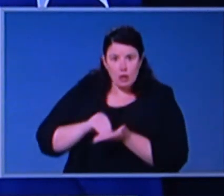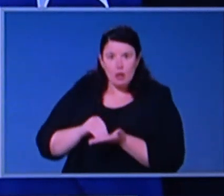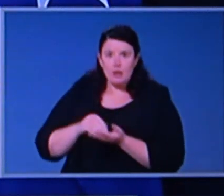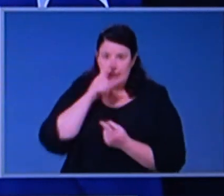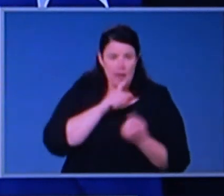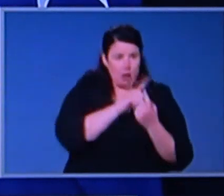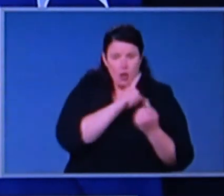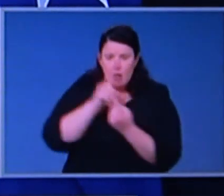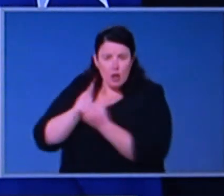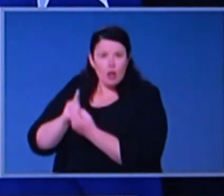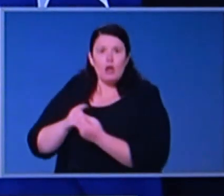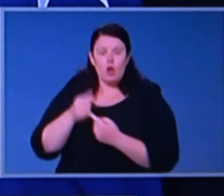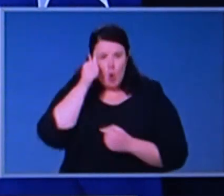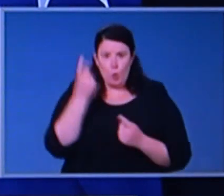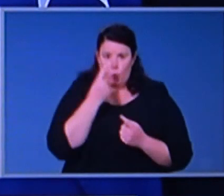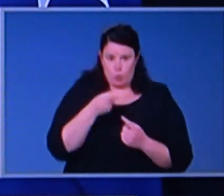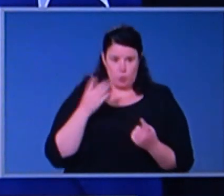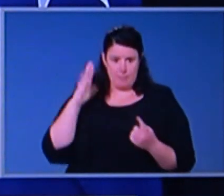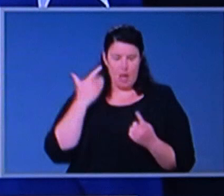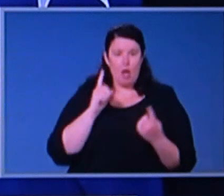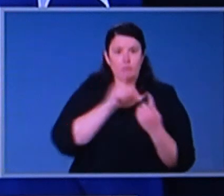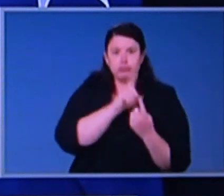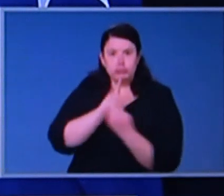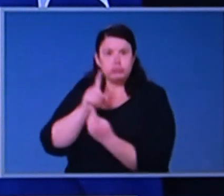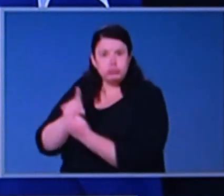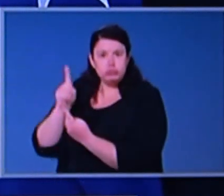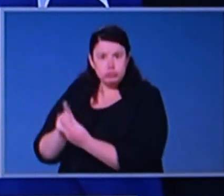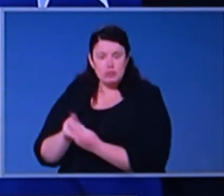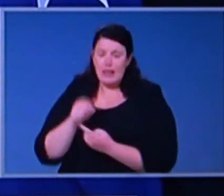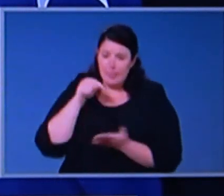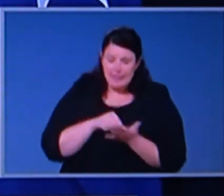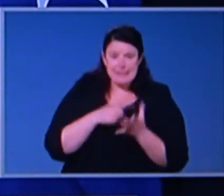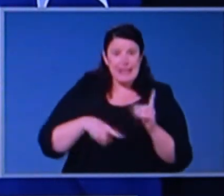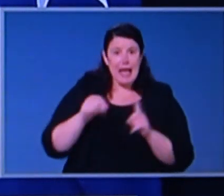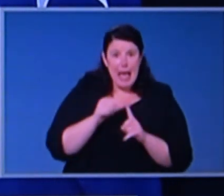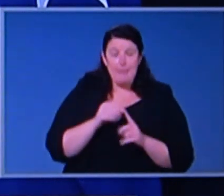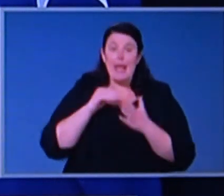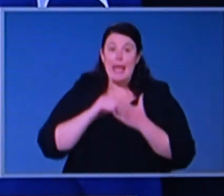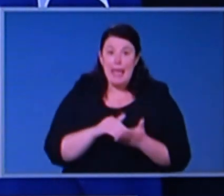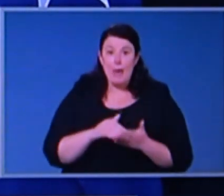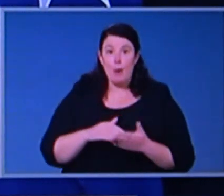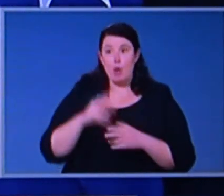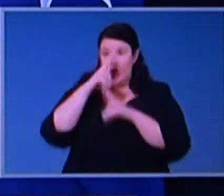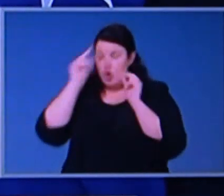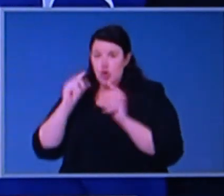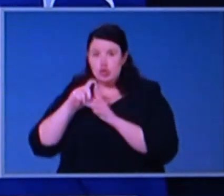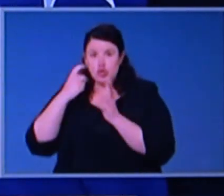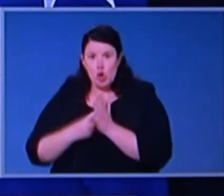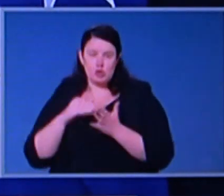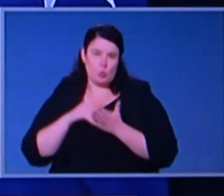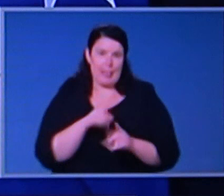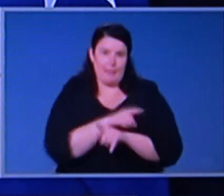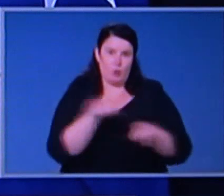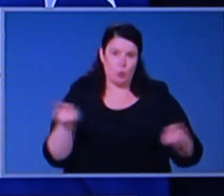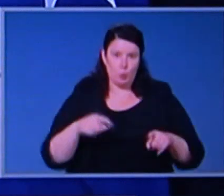app. This health app, a public health app that helps health workers help you. We need this